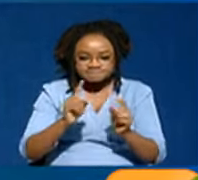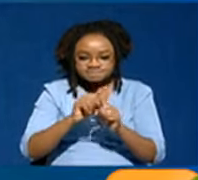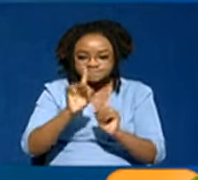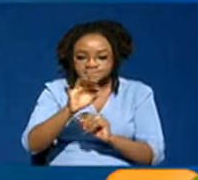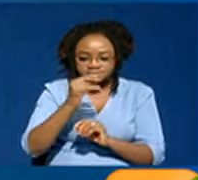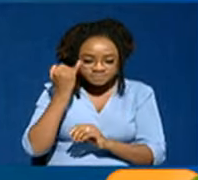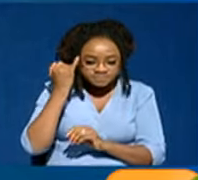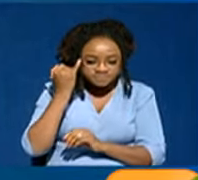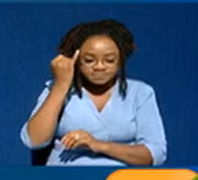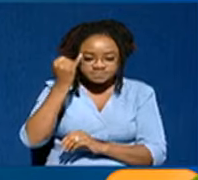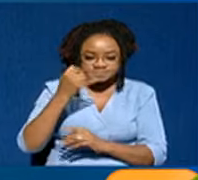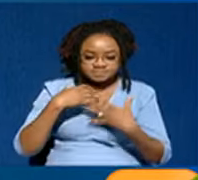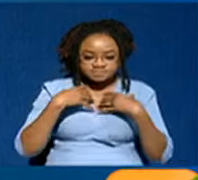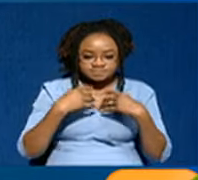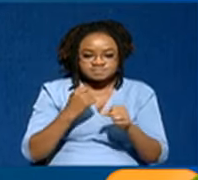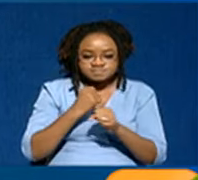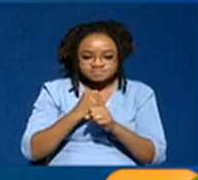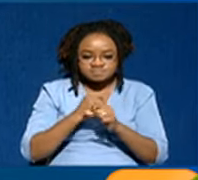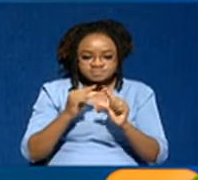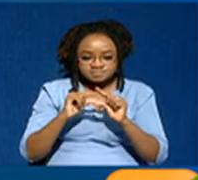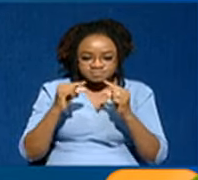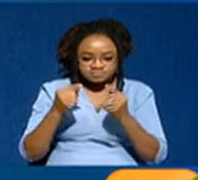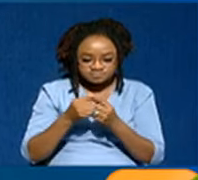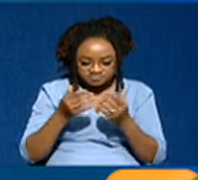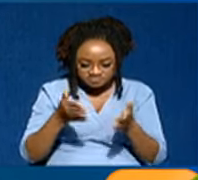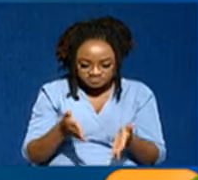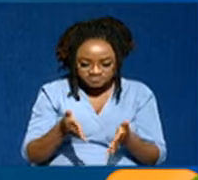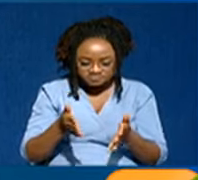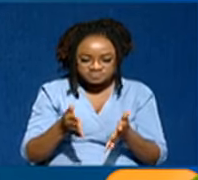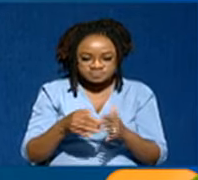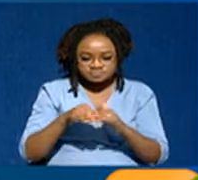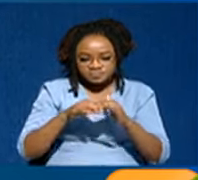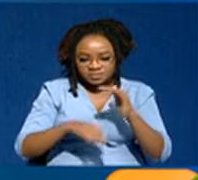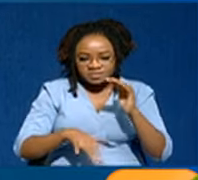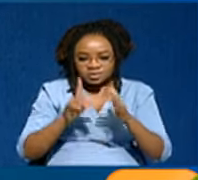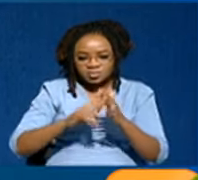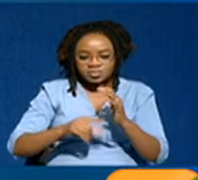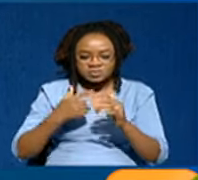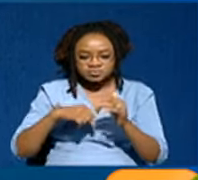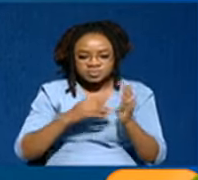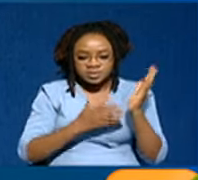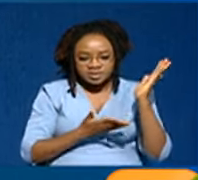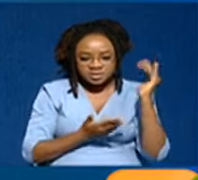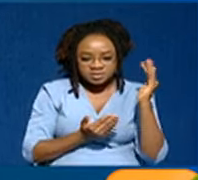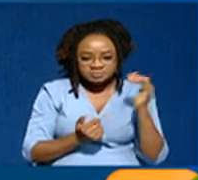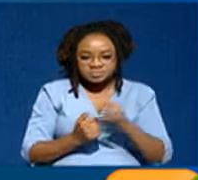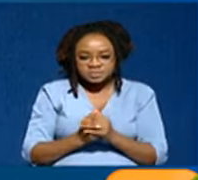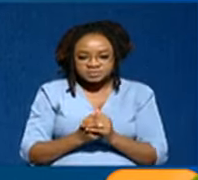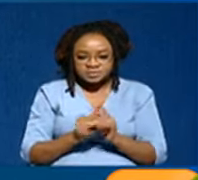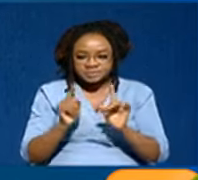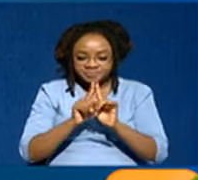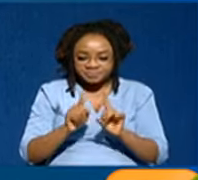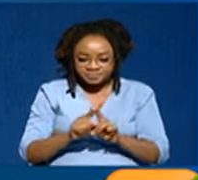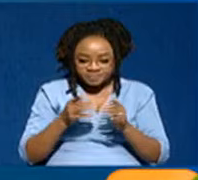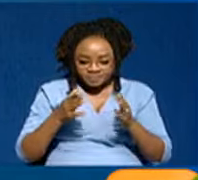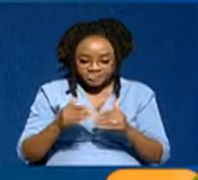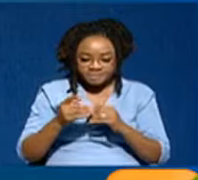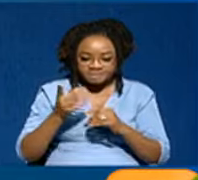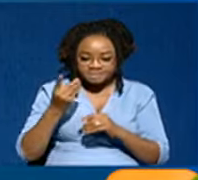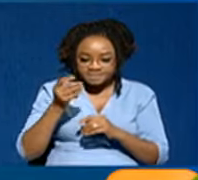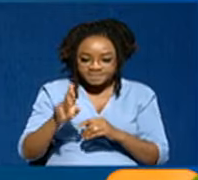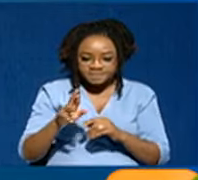right now the health workforce is already below what we are supposed to have. And with the doctors out on the